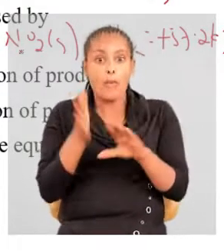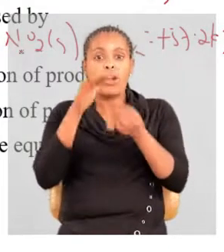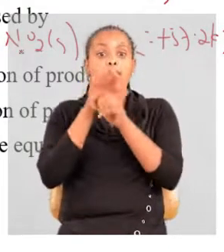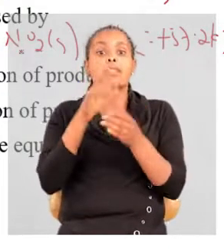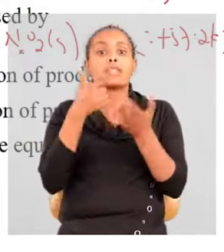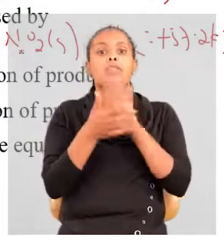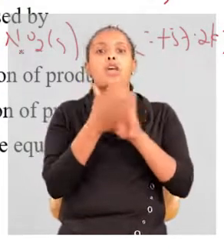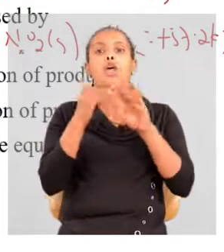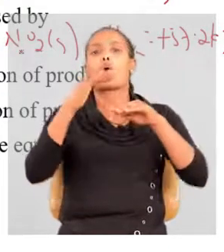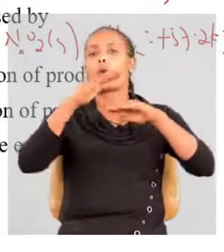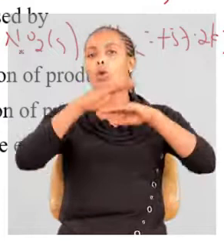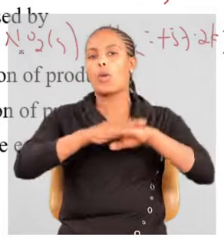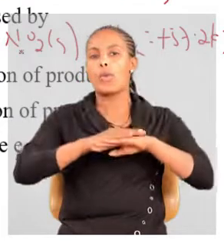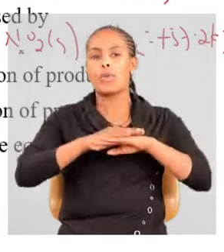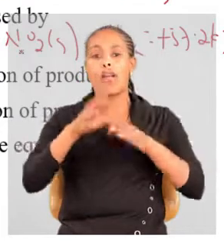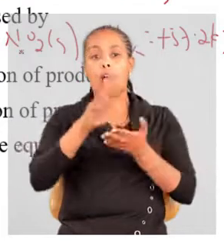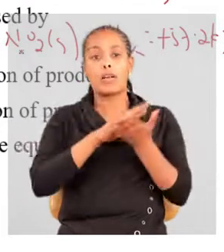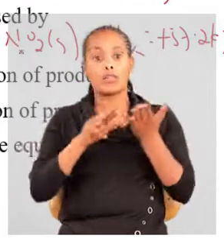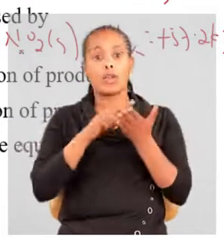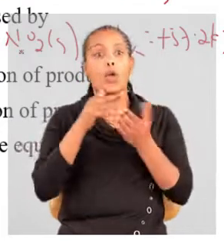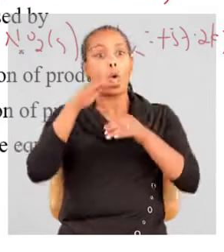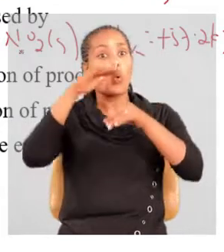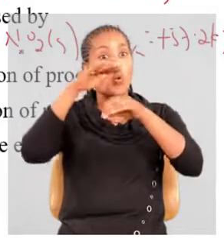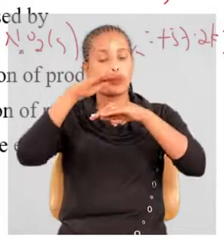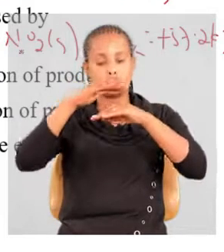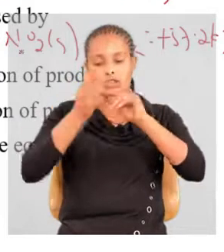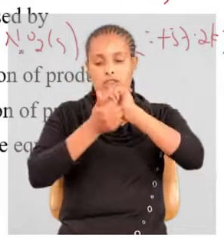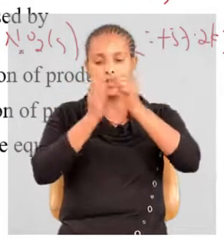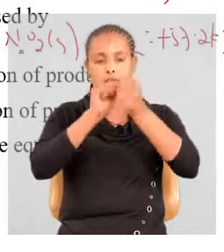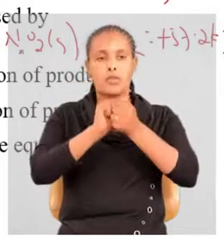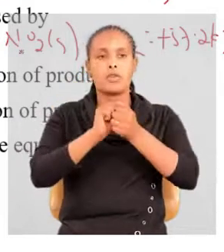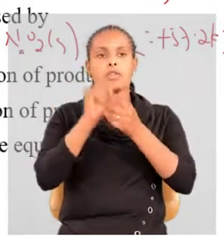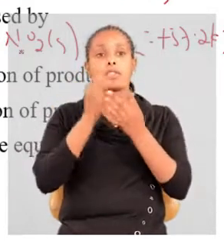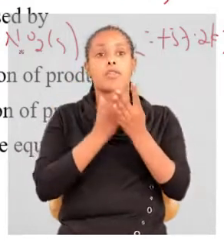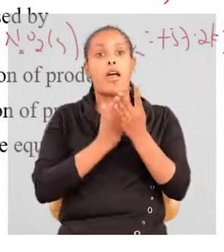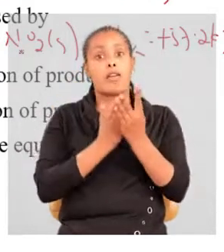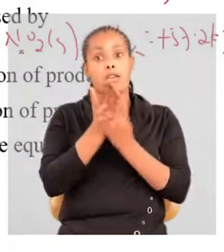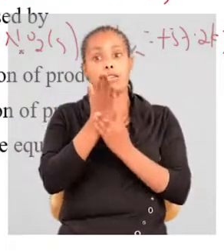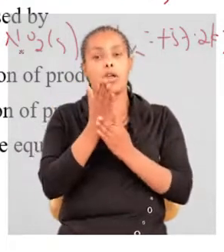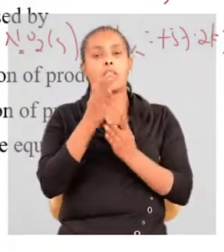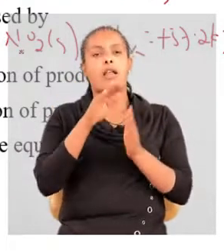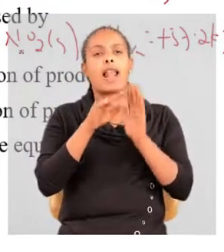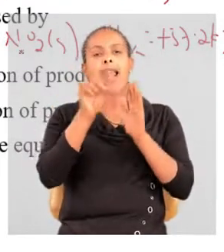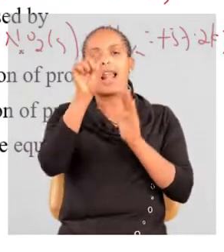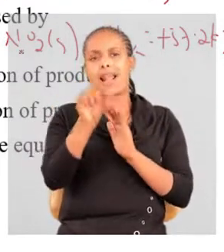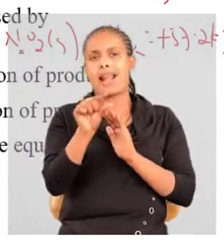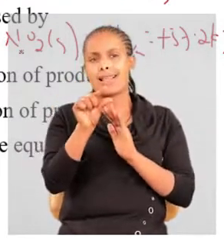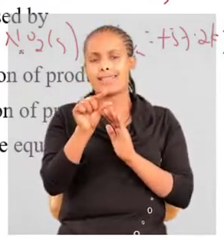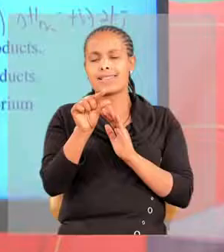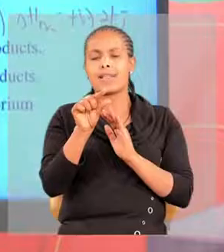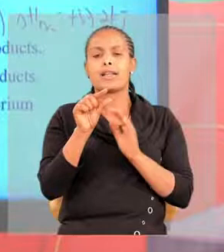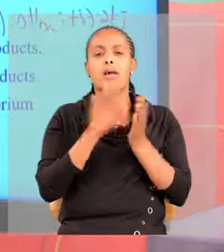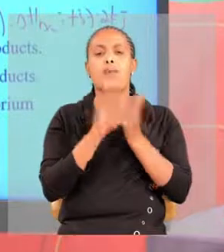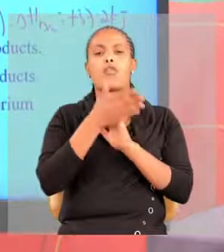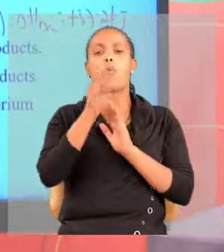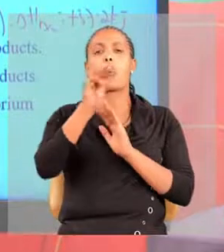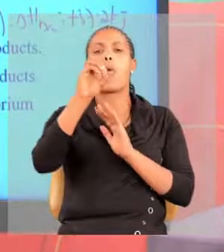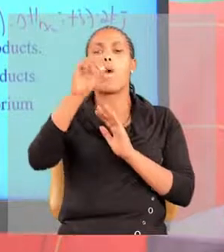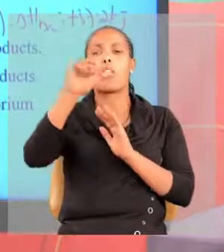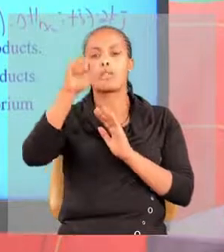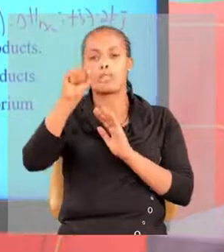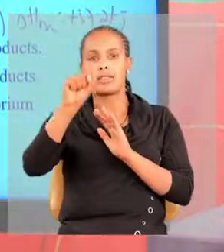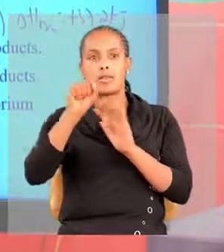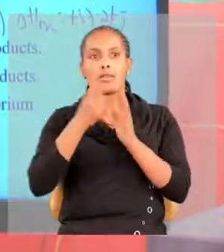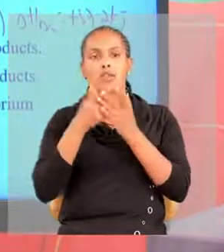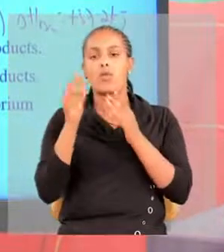of this equilibrium reaction, equilibrium shift to the side with less number of moles to the